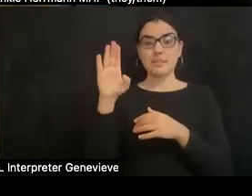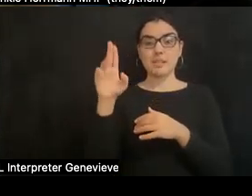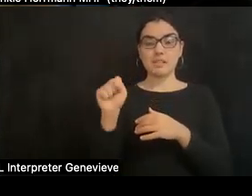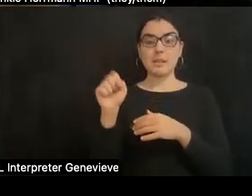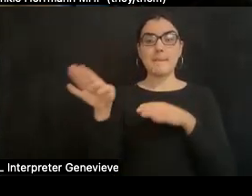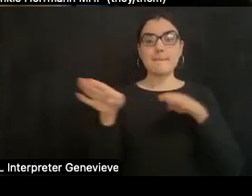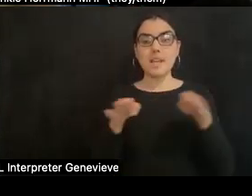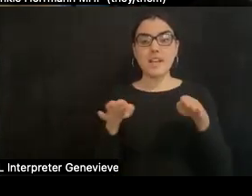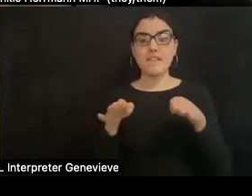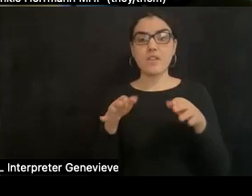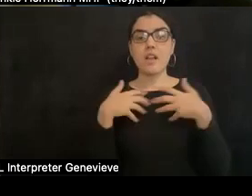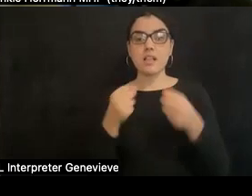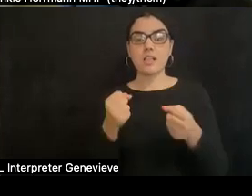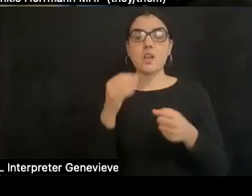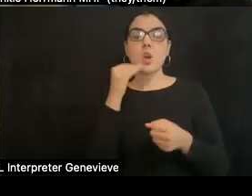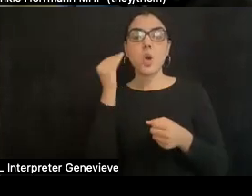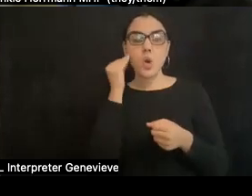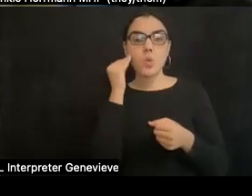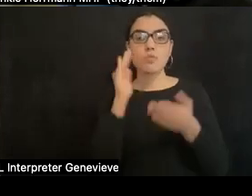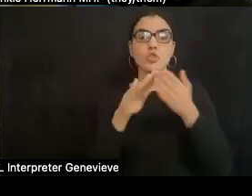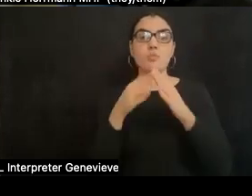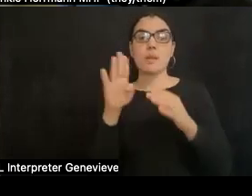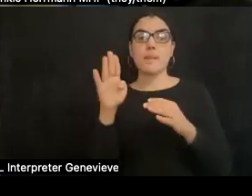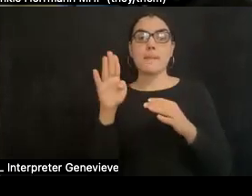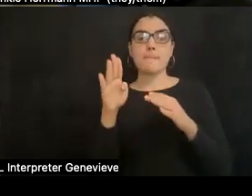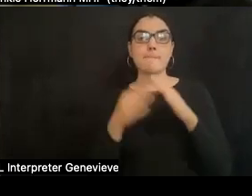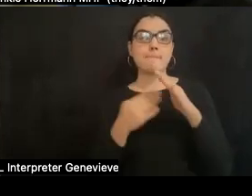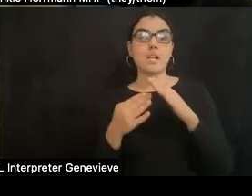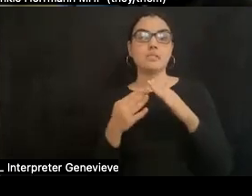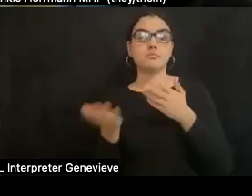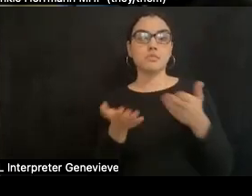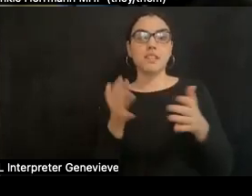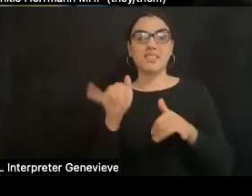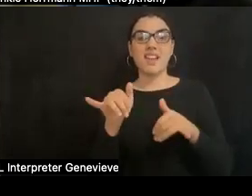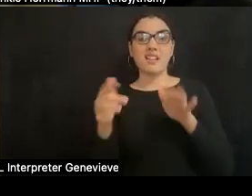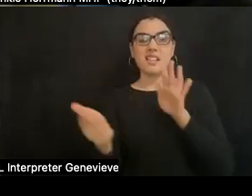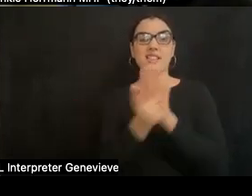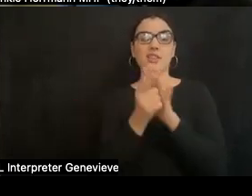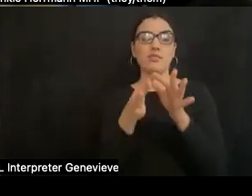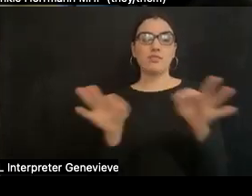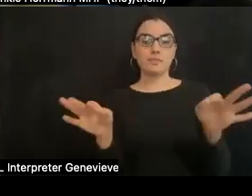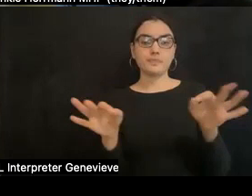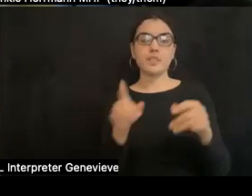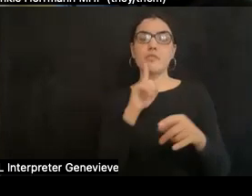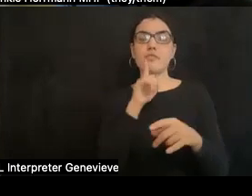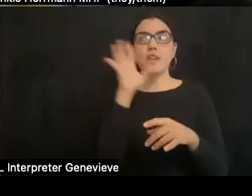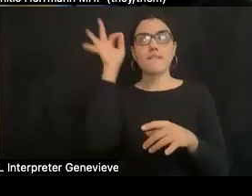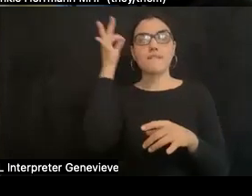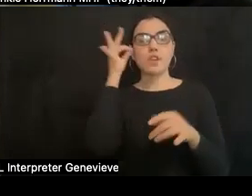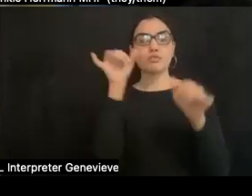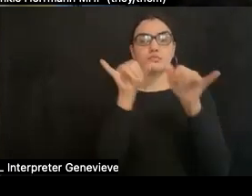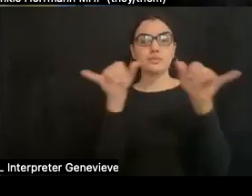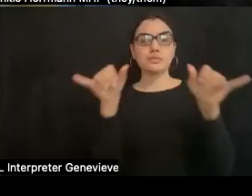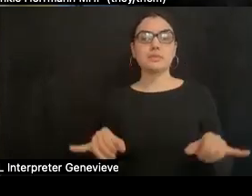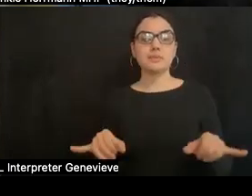Health Home and Community-Based Services. They were all under that legal framework. It's a federal framework that, you know, the